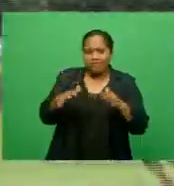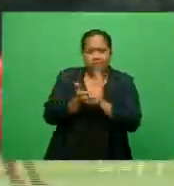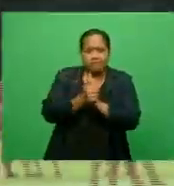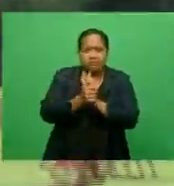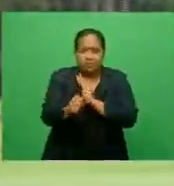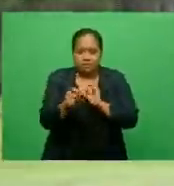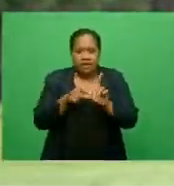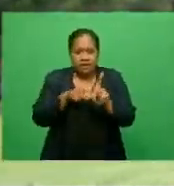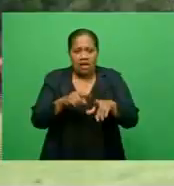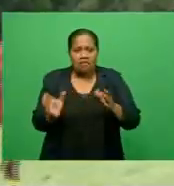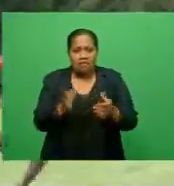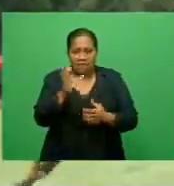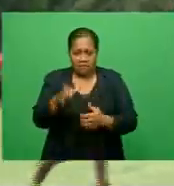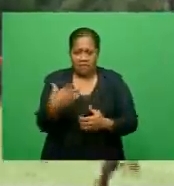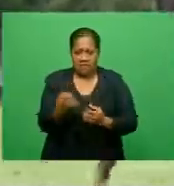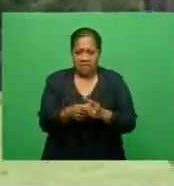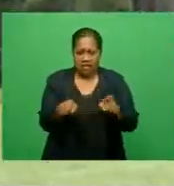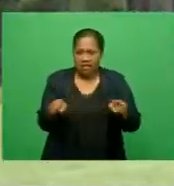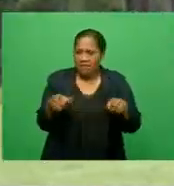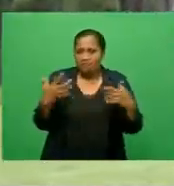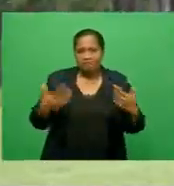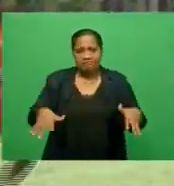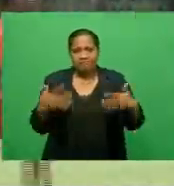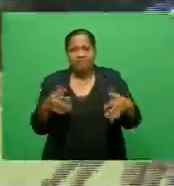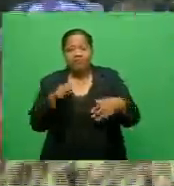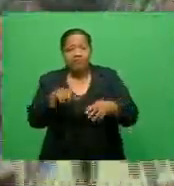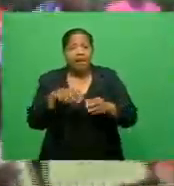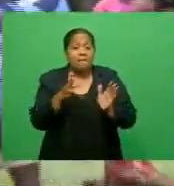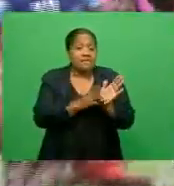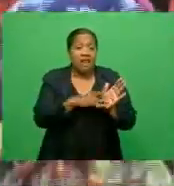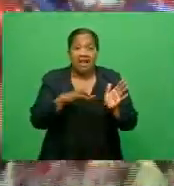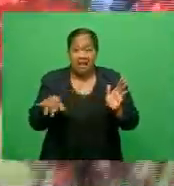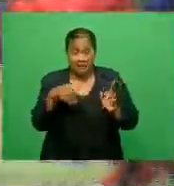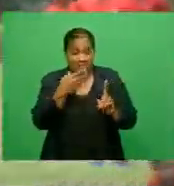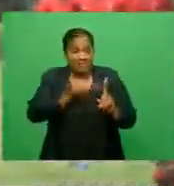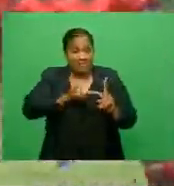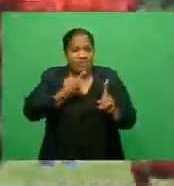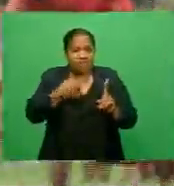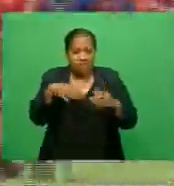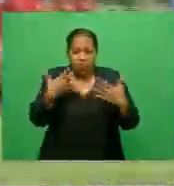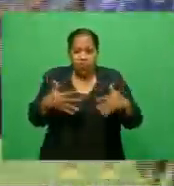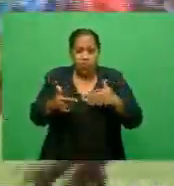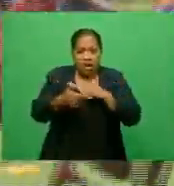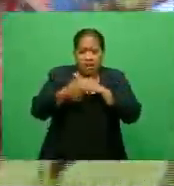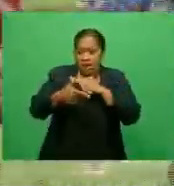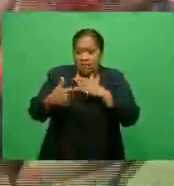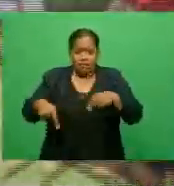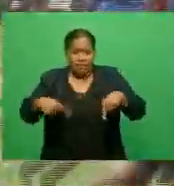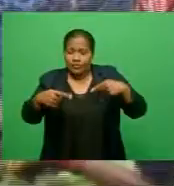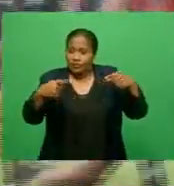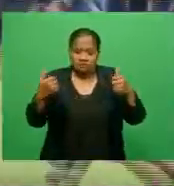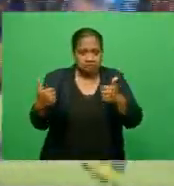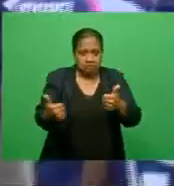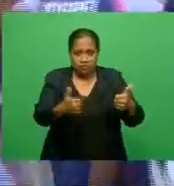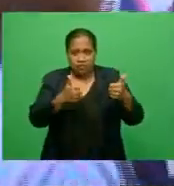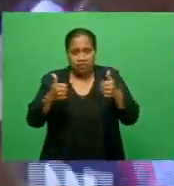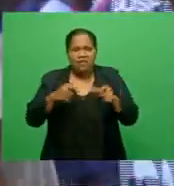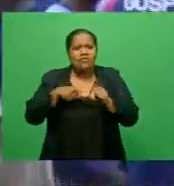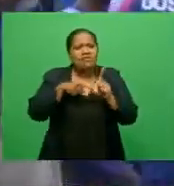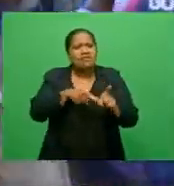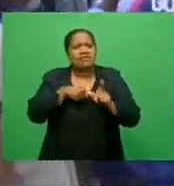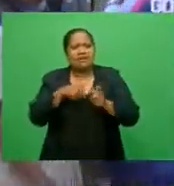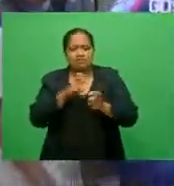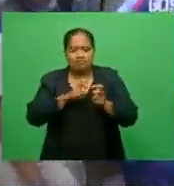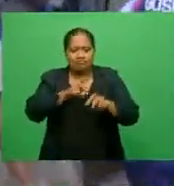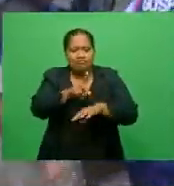Tournament coordinator Malakai Tuweli says the level of competition has been good, with these young primary school players showcasing